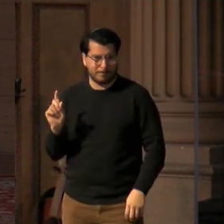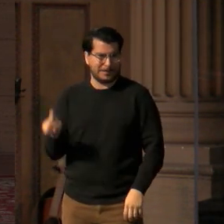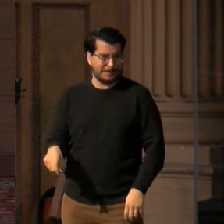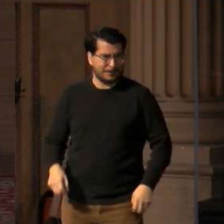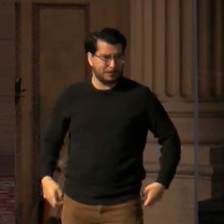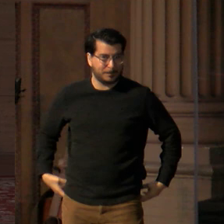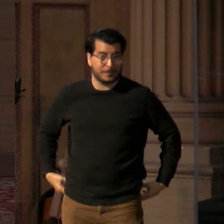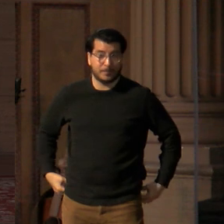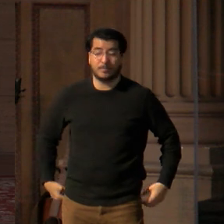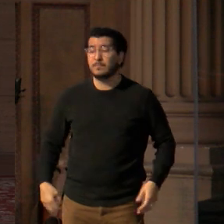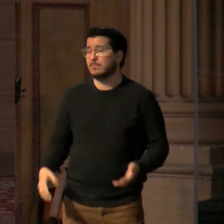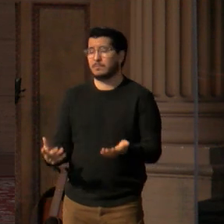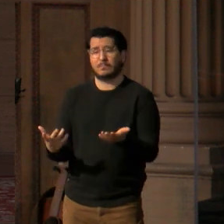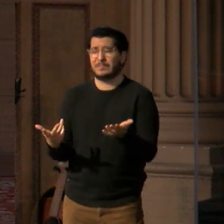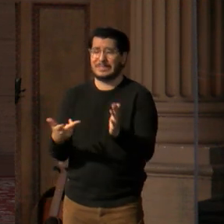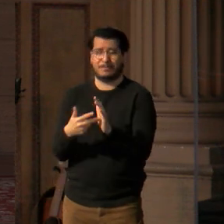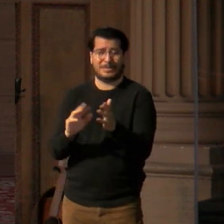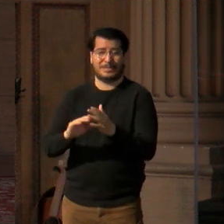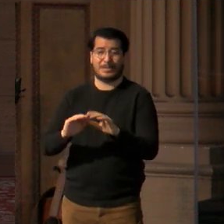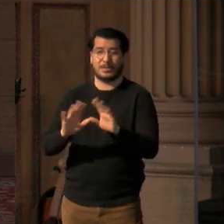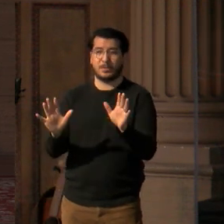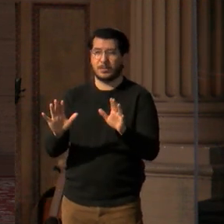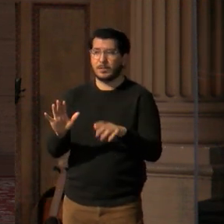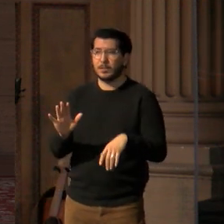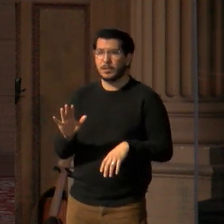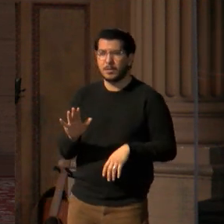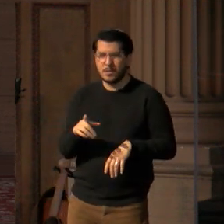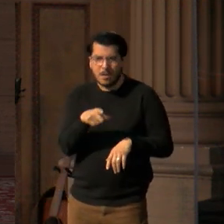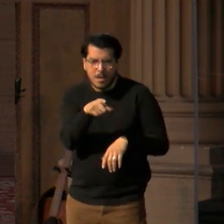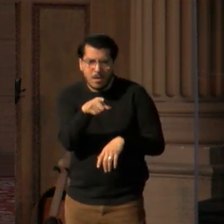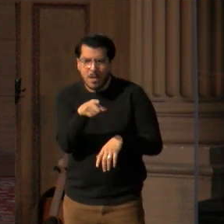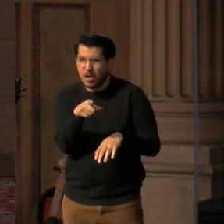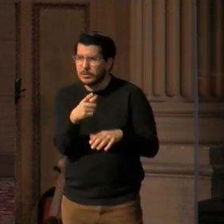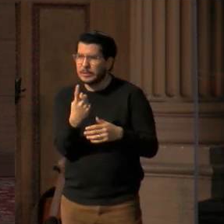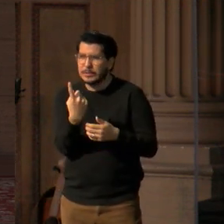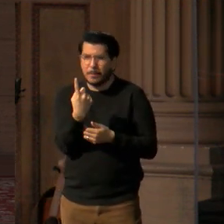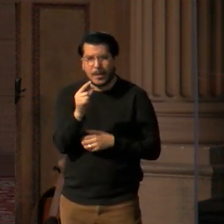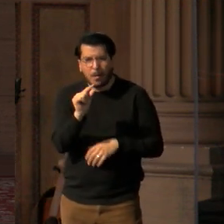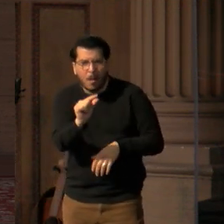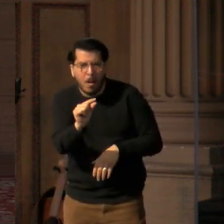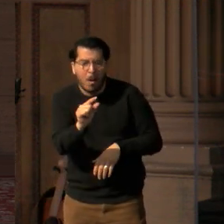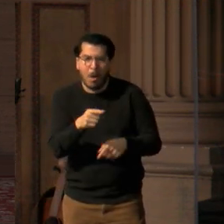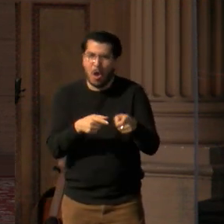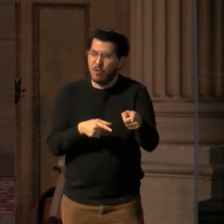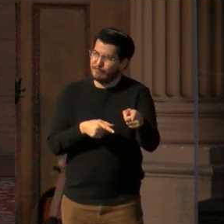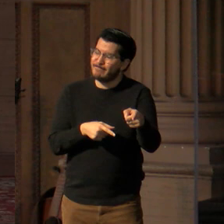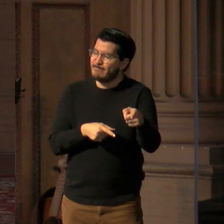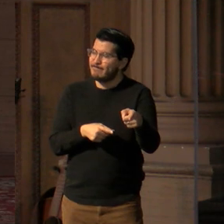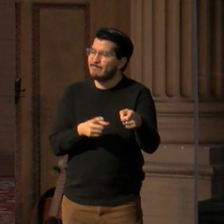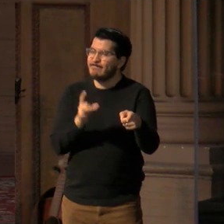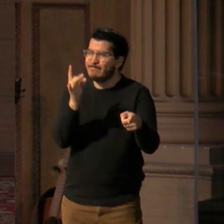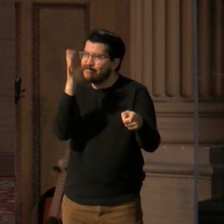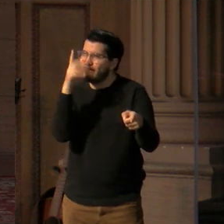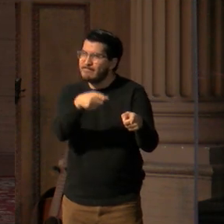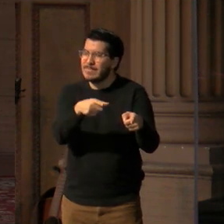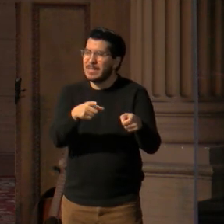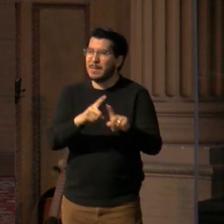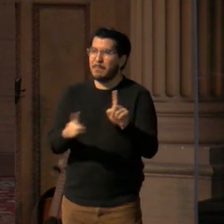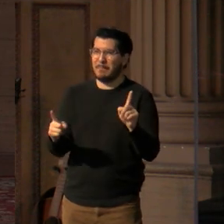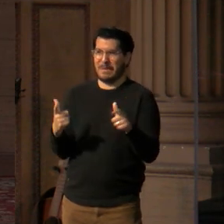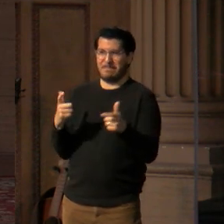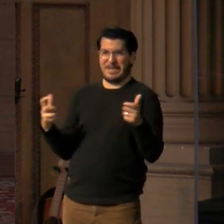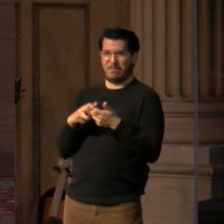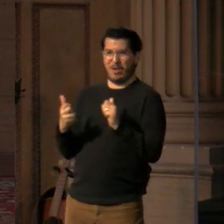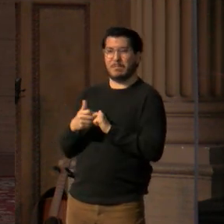The meaning here is clear that we can obsess over the small errors in others when we have massive errors in ourselves that we're not paying any attention to,